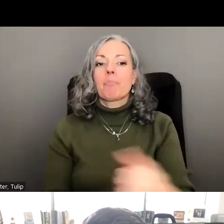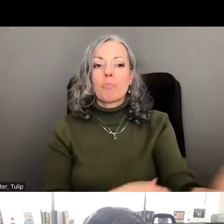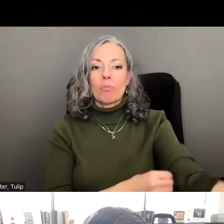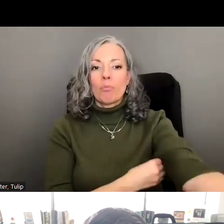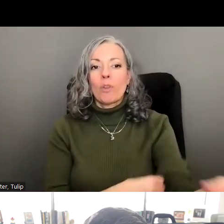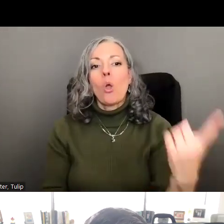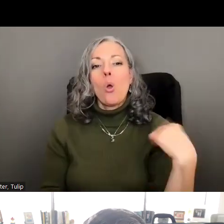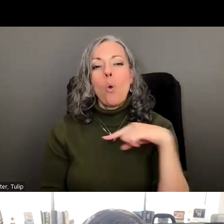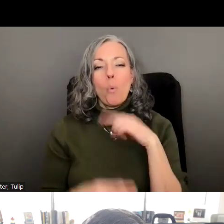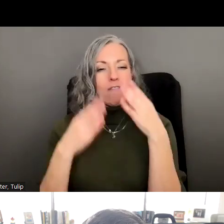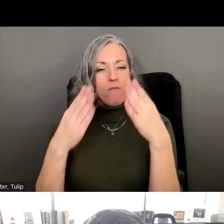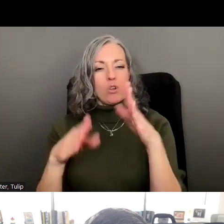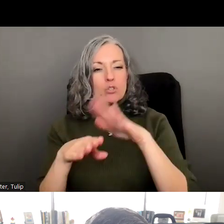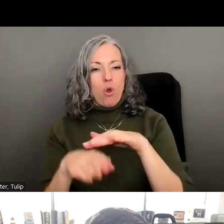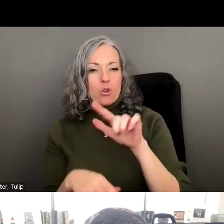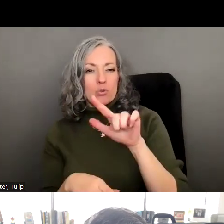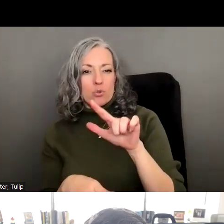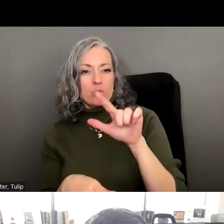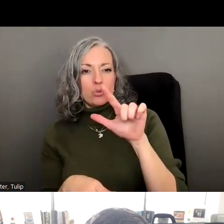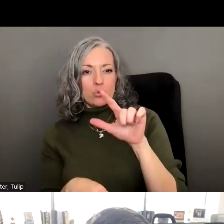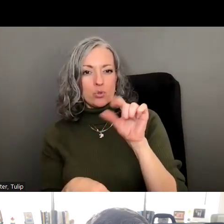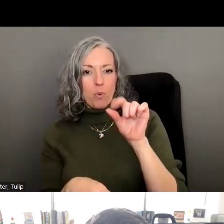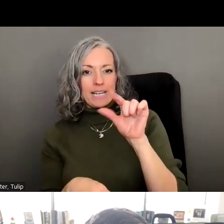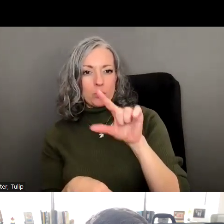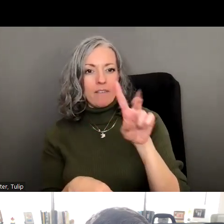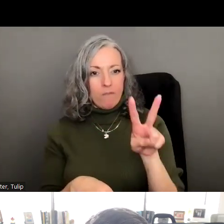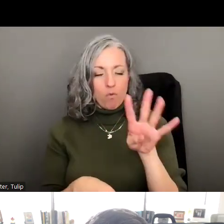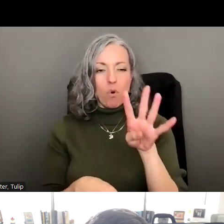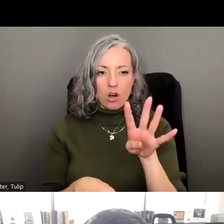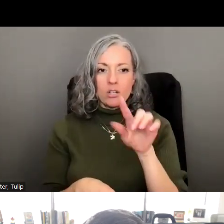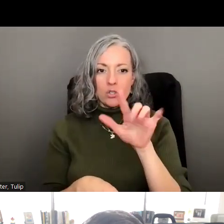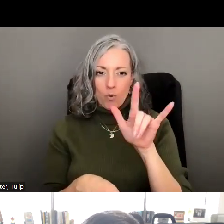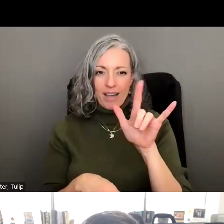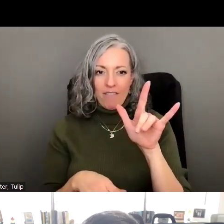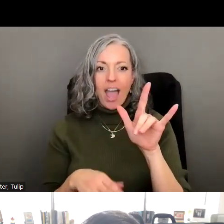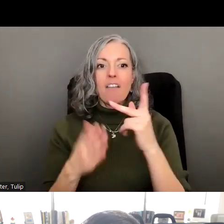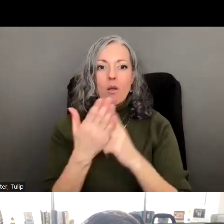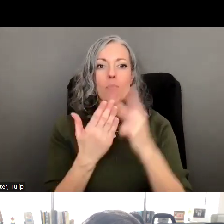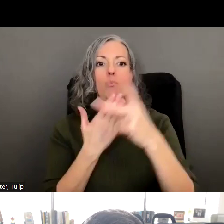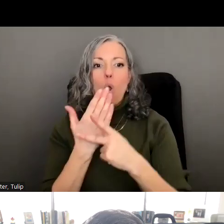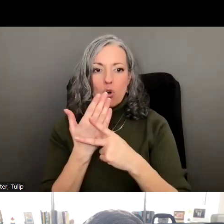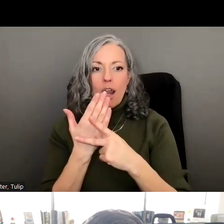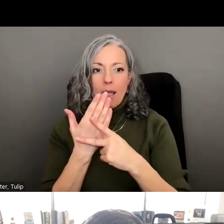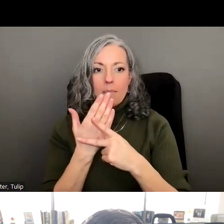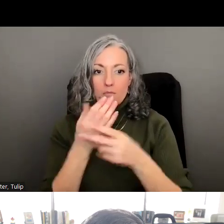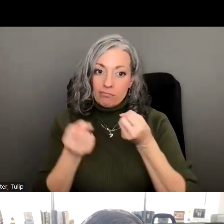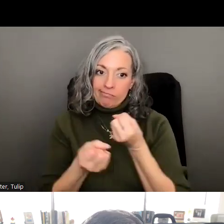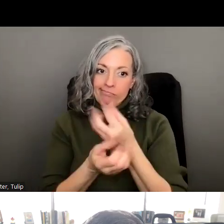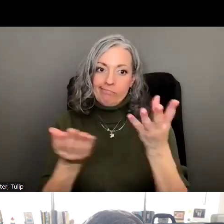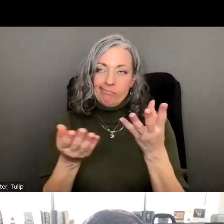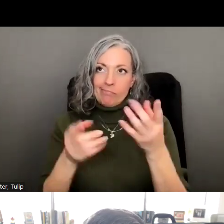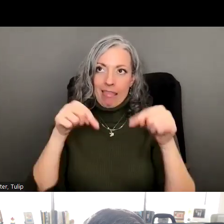our 2024-25 program priorities document that we released earlier this